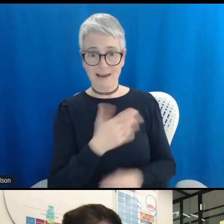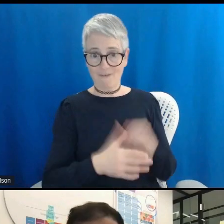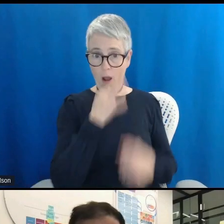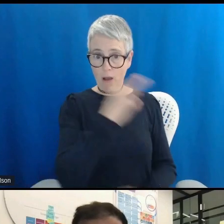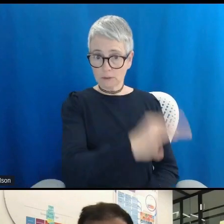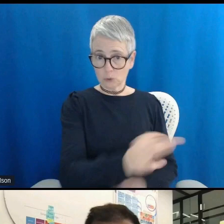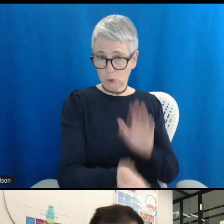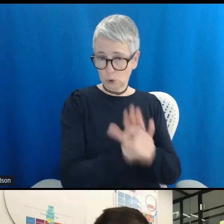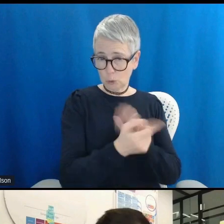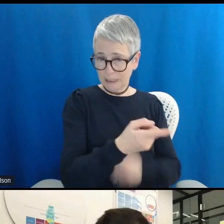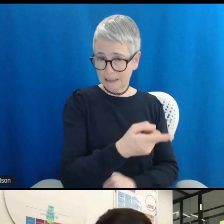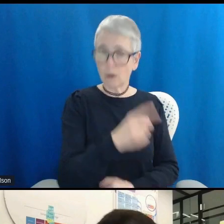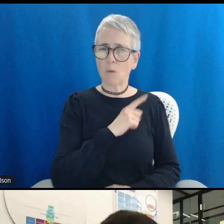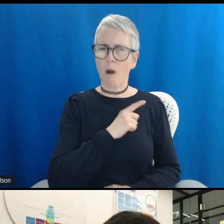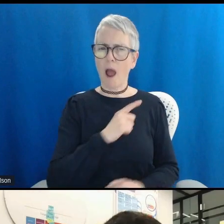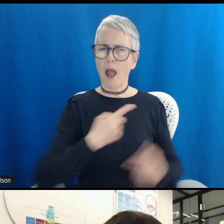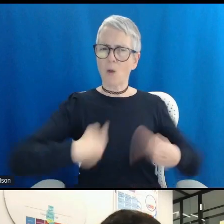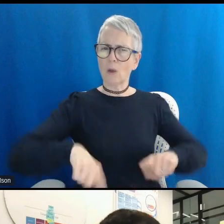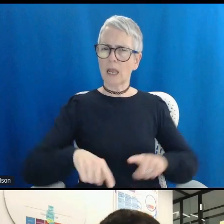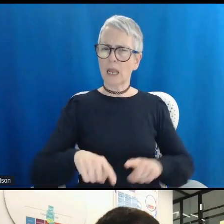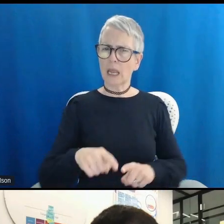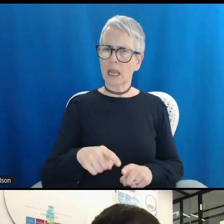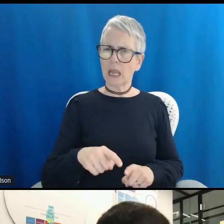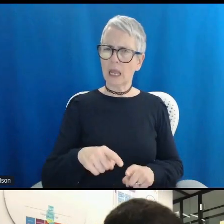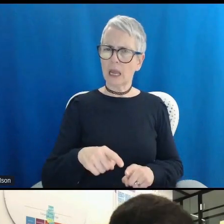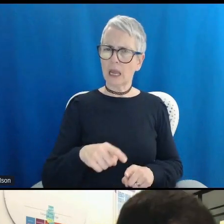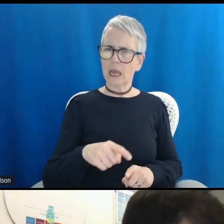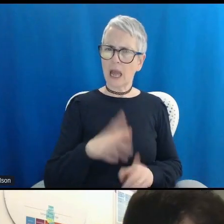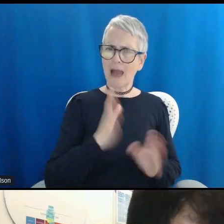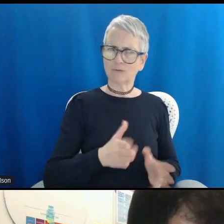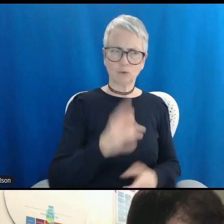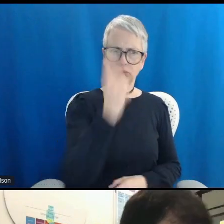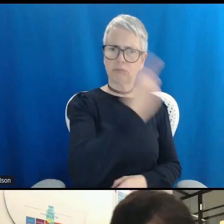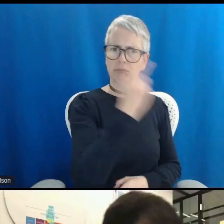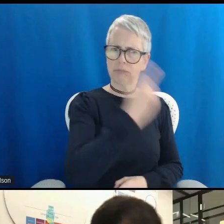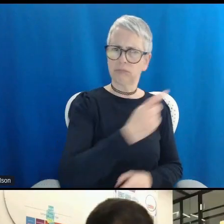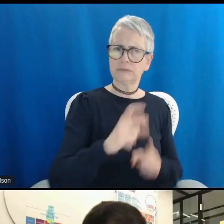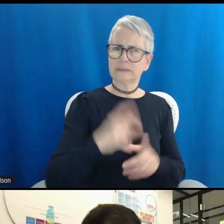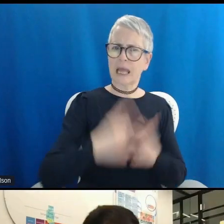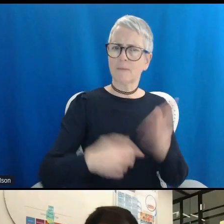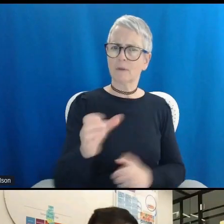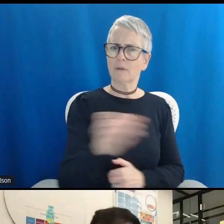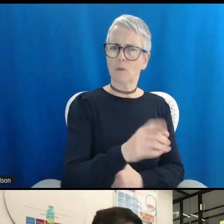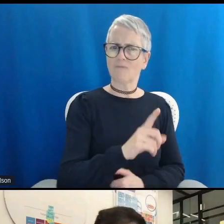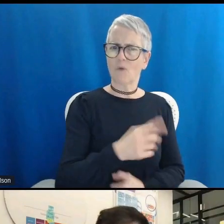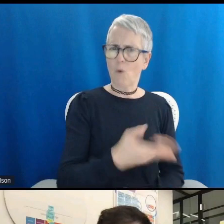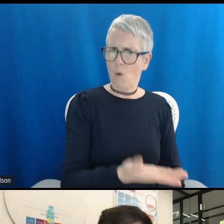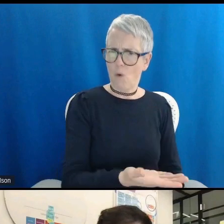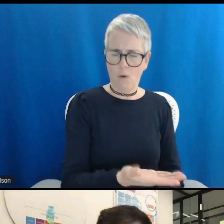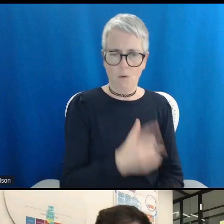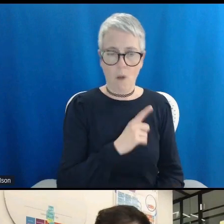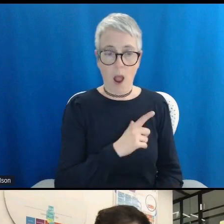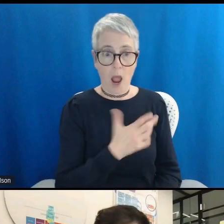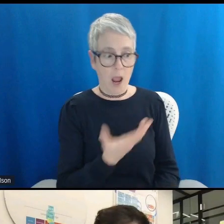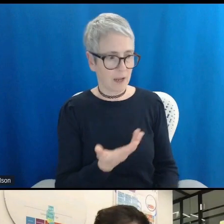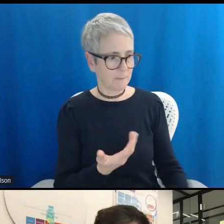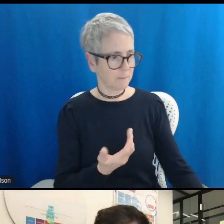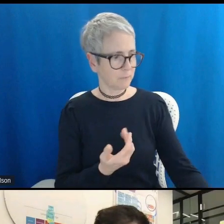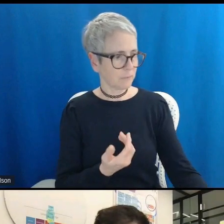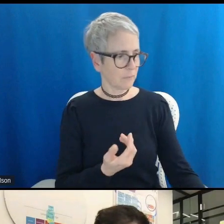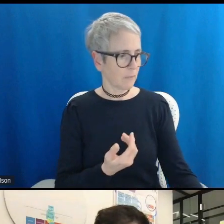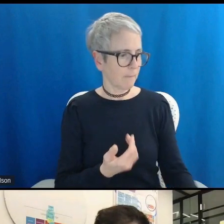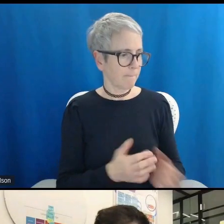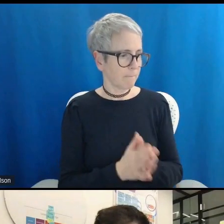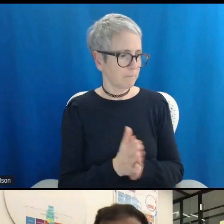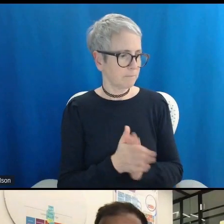questions. Yes, people are still asking this, which is literally last year. I posted it in the chat on the Slido chat,